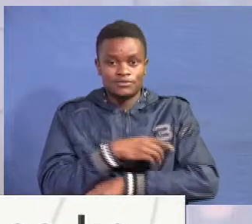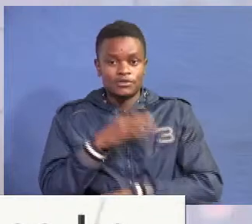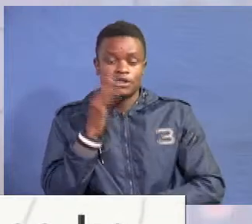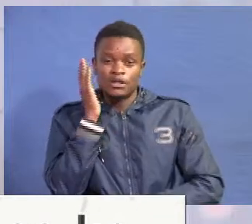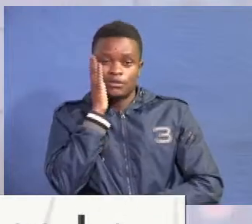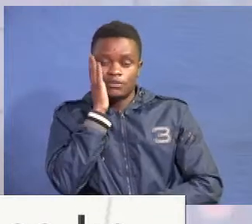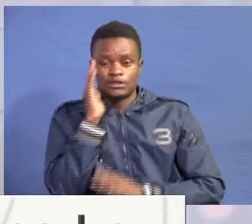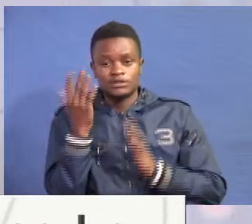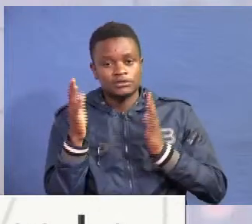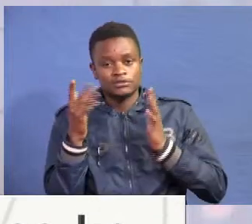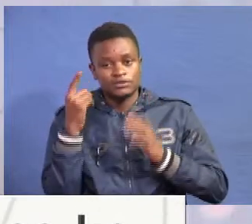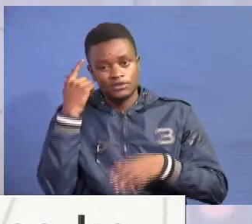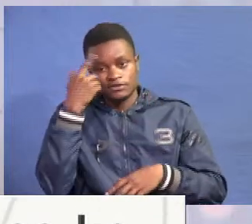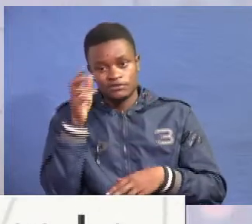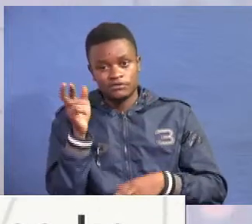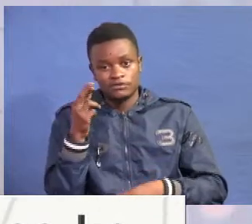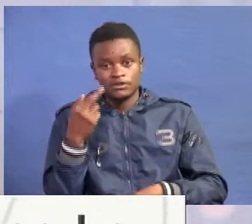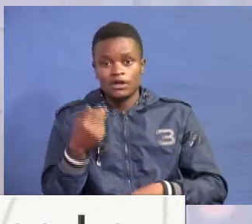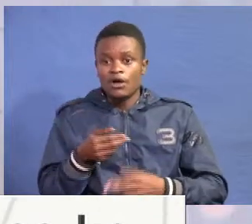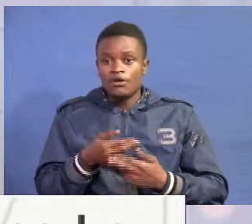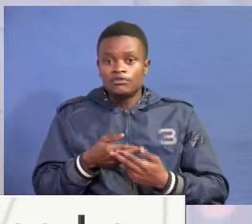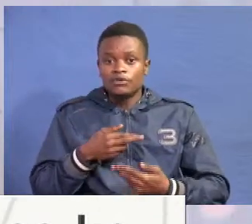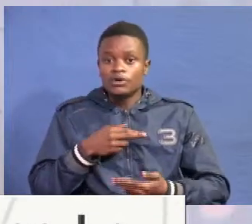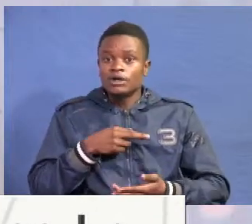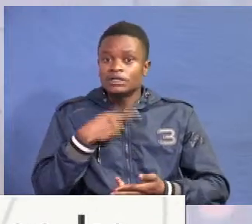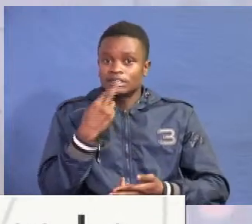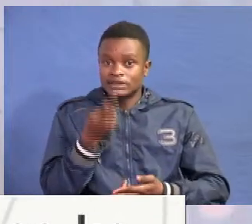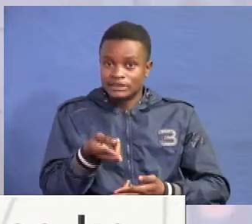celebrating for various reasons, including some who